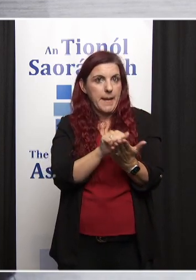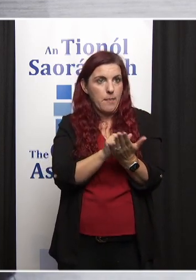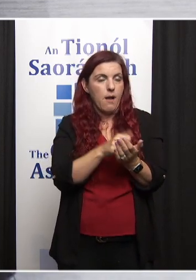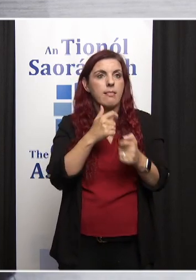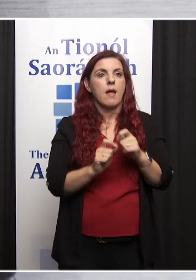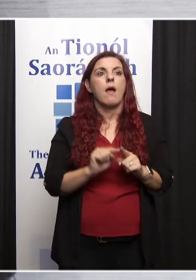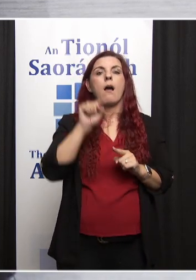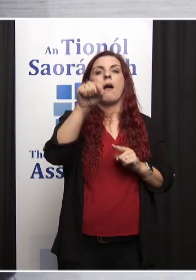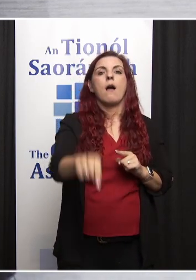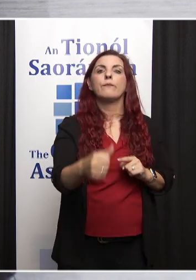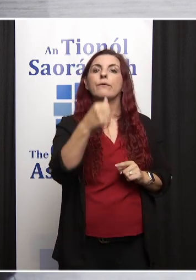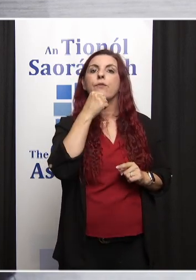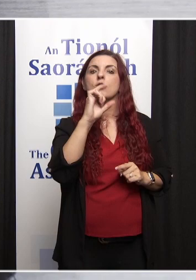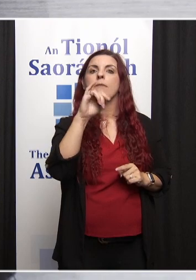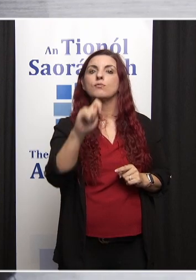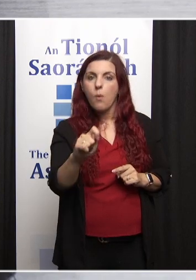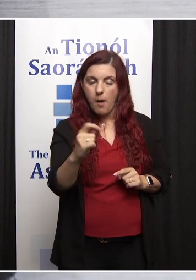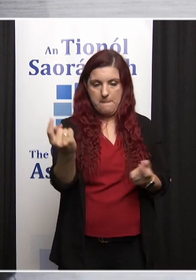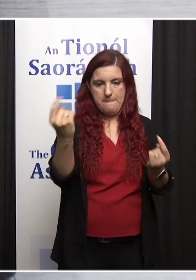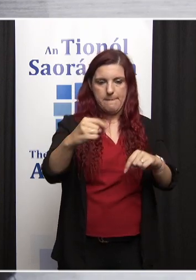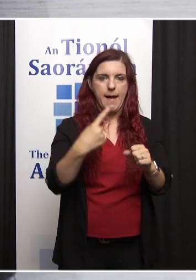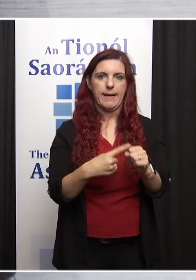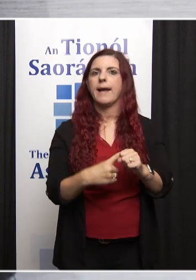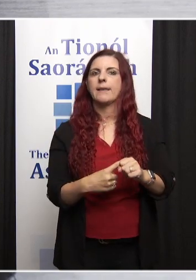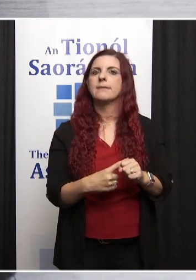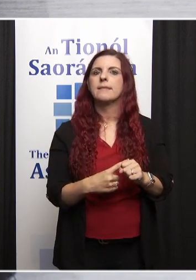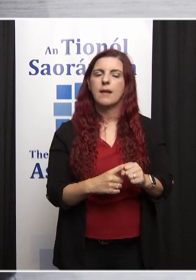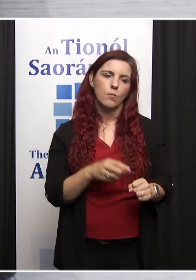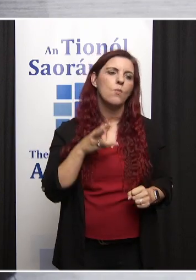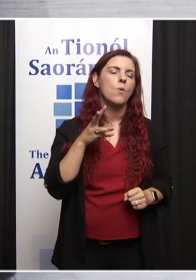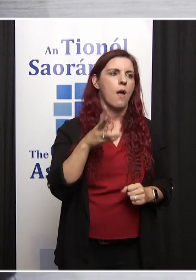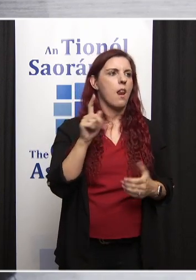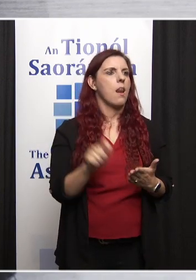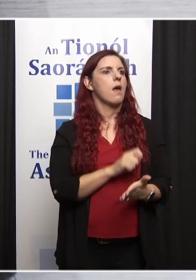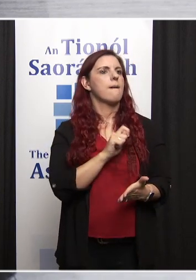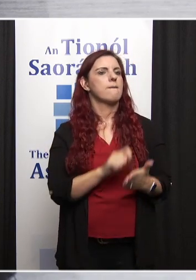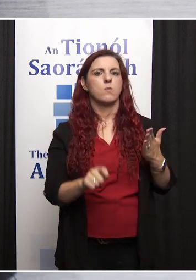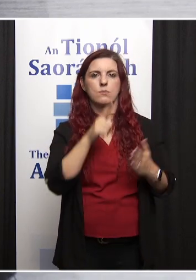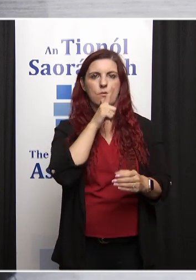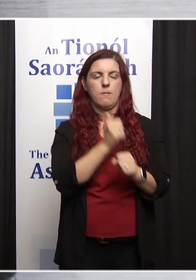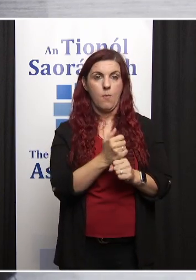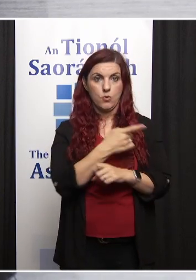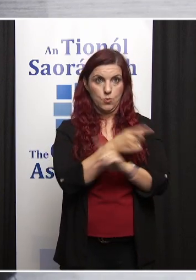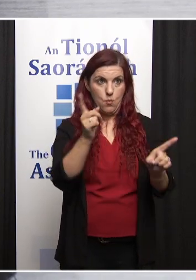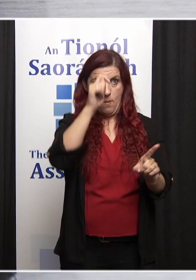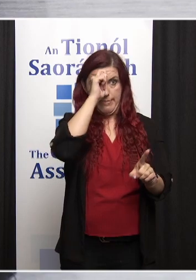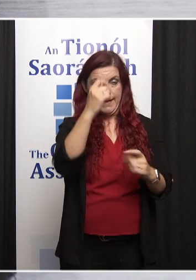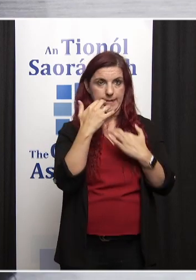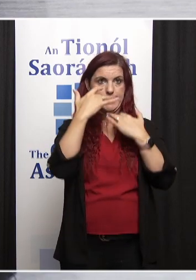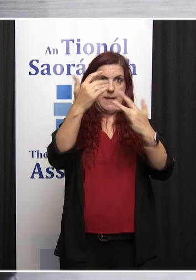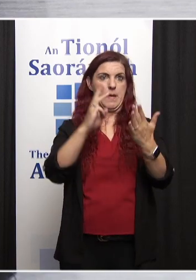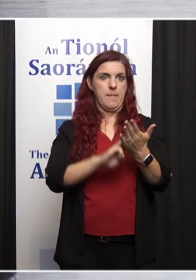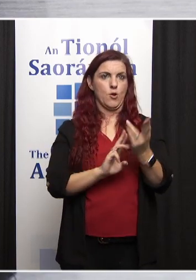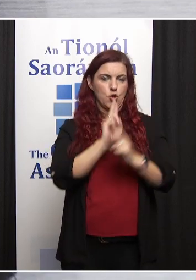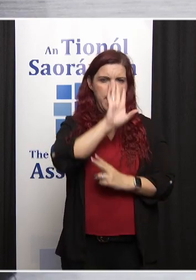October, we'll come back together to vote upon what you think as the Assembly members should be the structure,